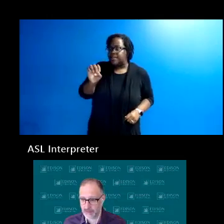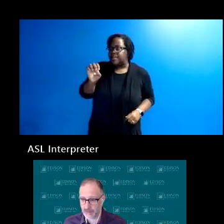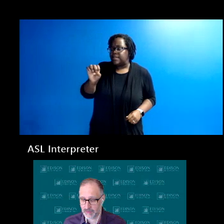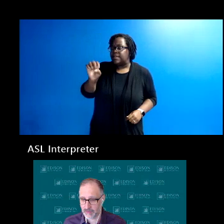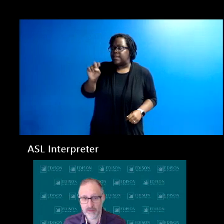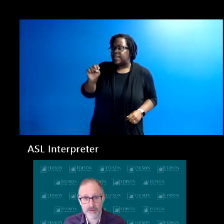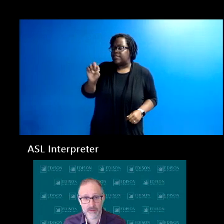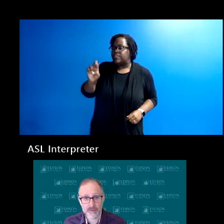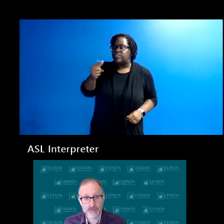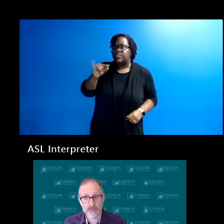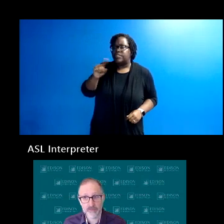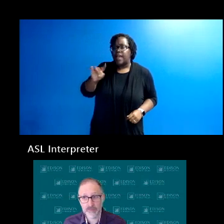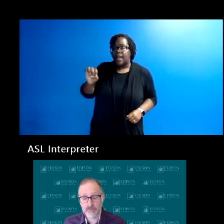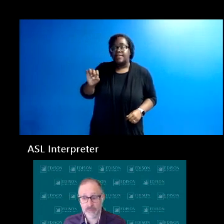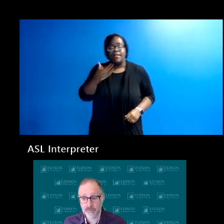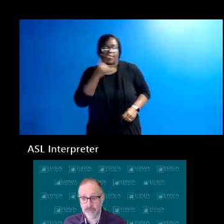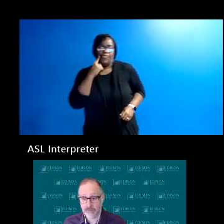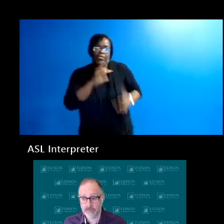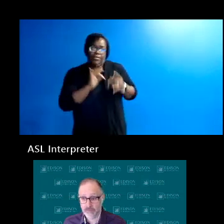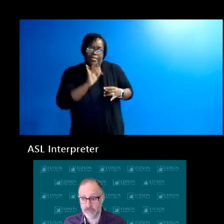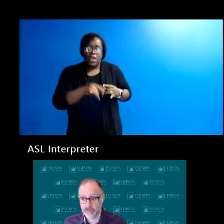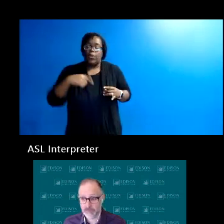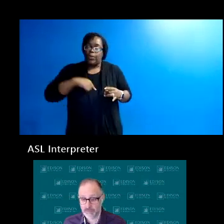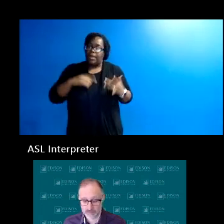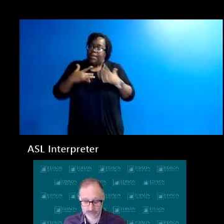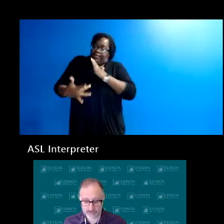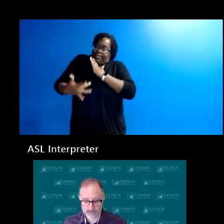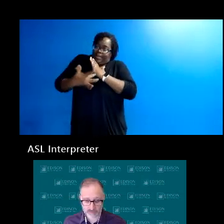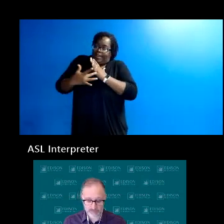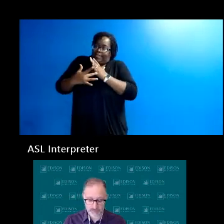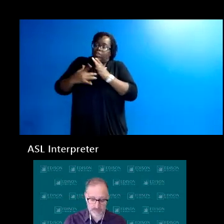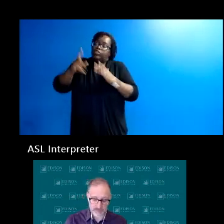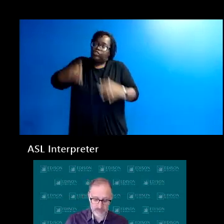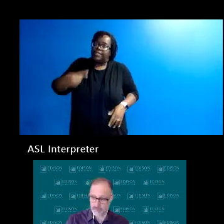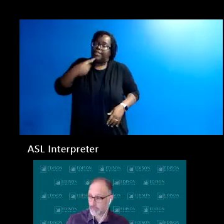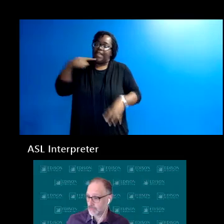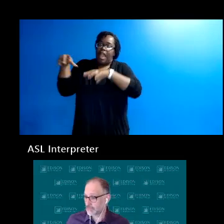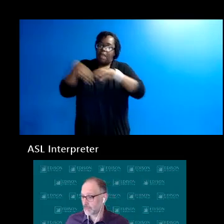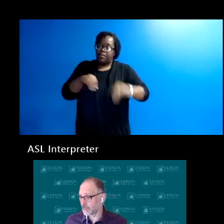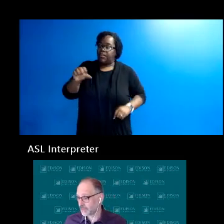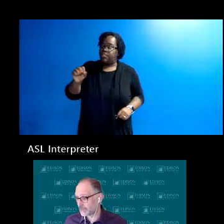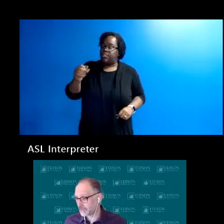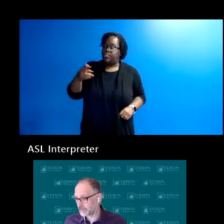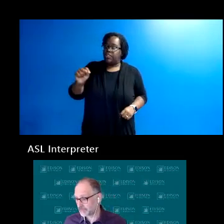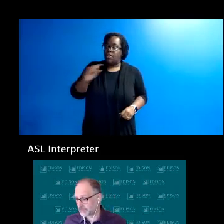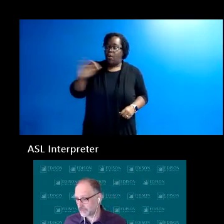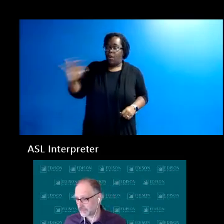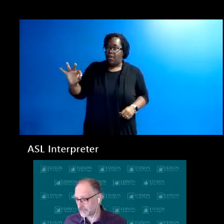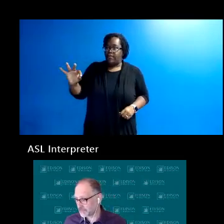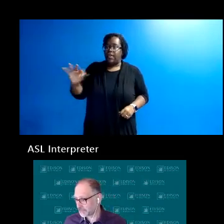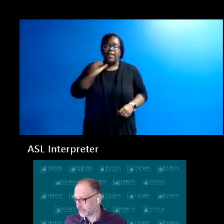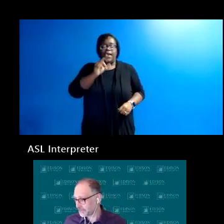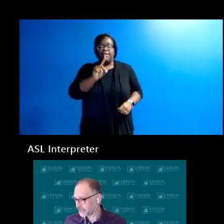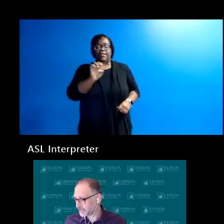because we do get really technical, and we should be saying shutoff instead of de-energization. 2 syllables instead